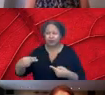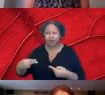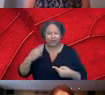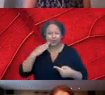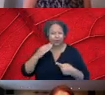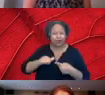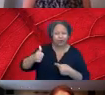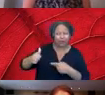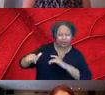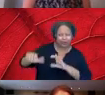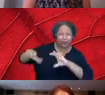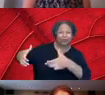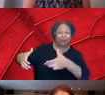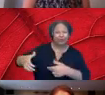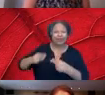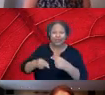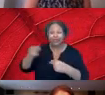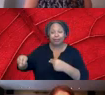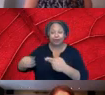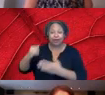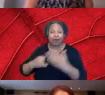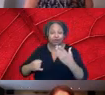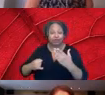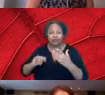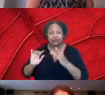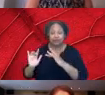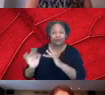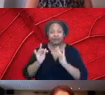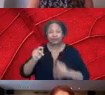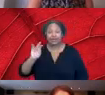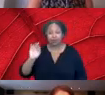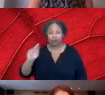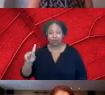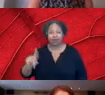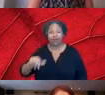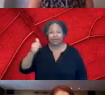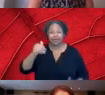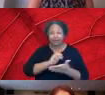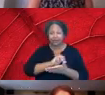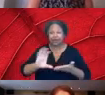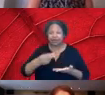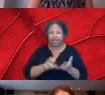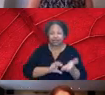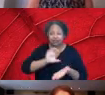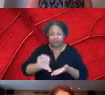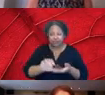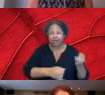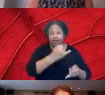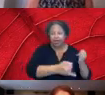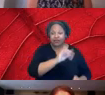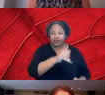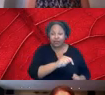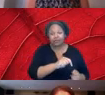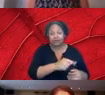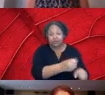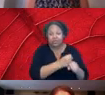there. And it's a $10,000 cash prize, with finalists receiving $1,000. And the award